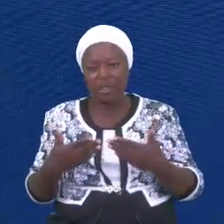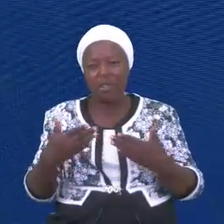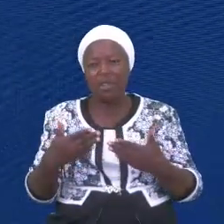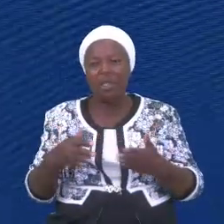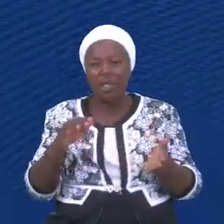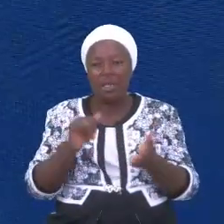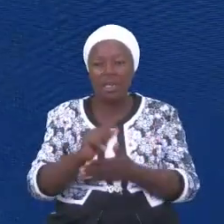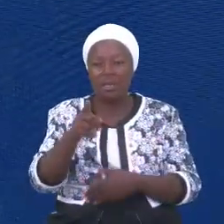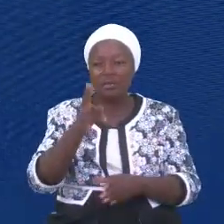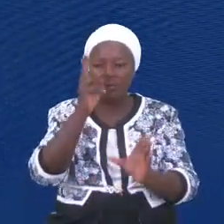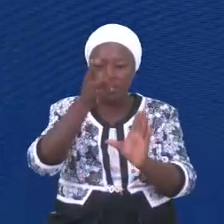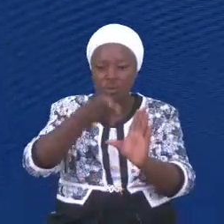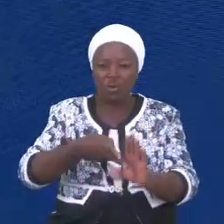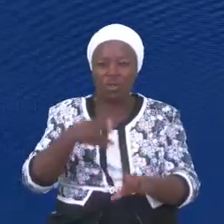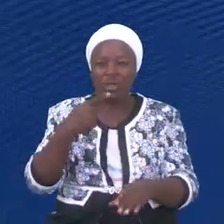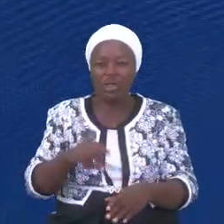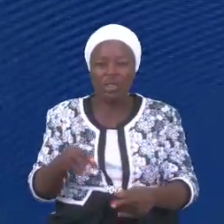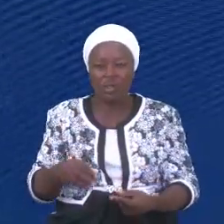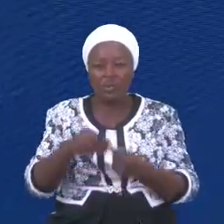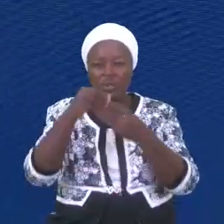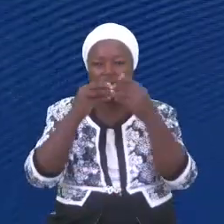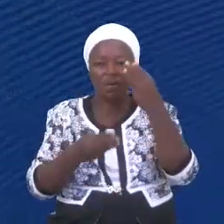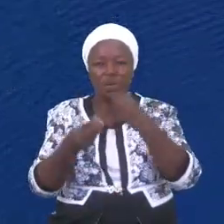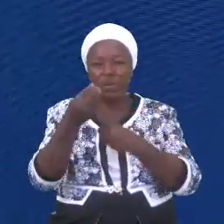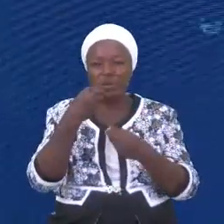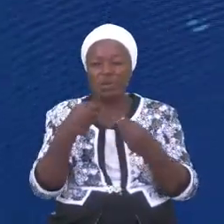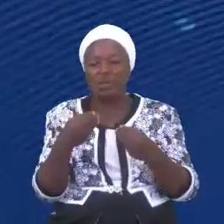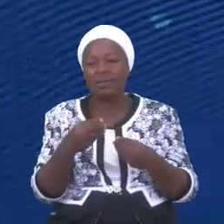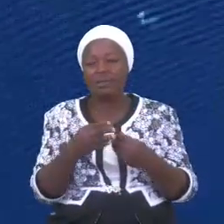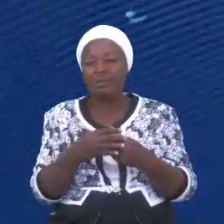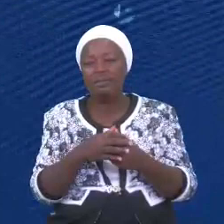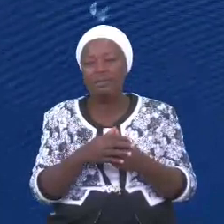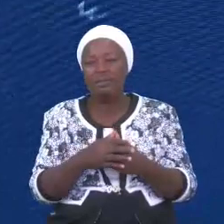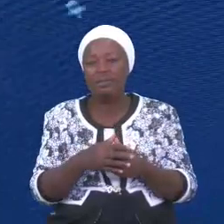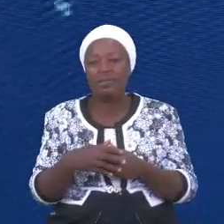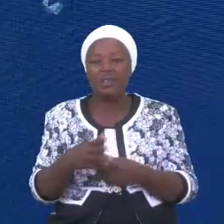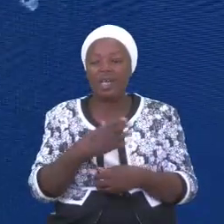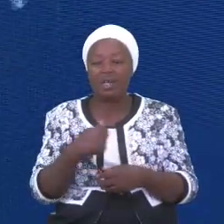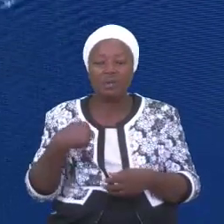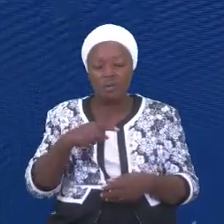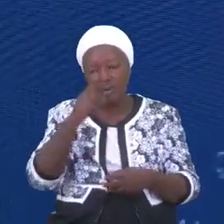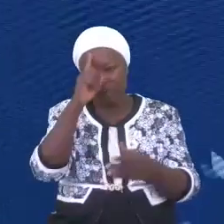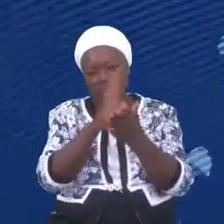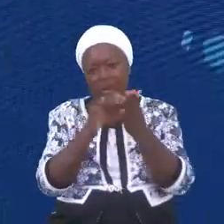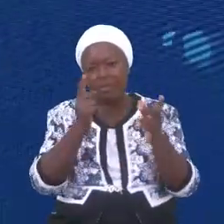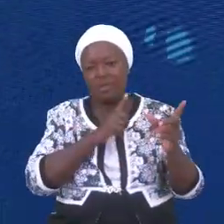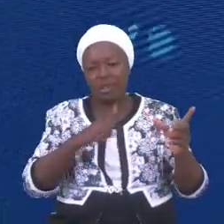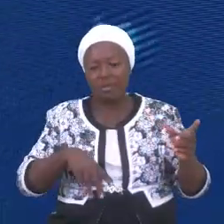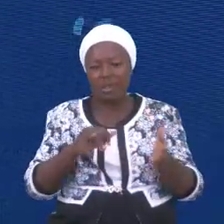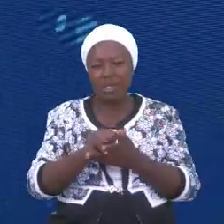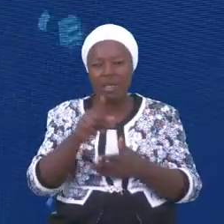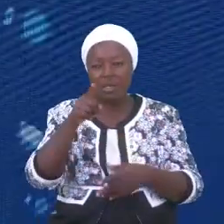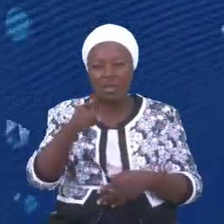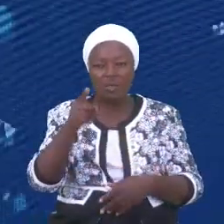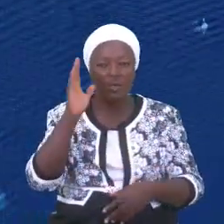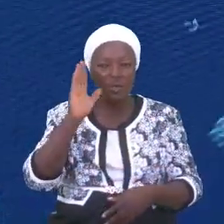you join the special banquet. And we trust the Lord that you will do.